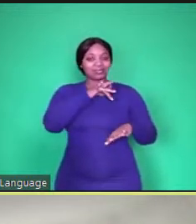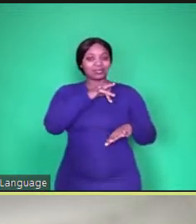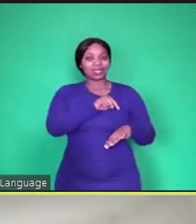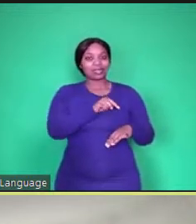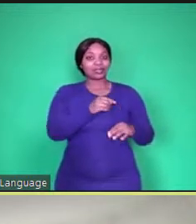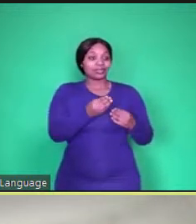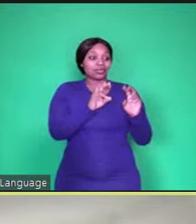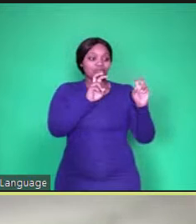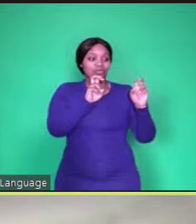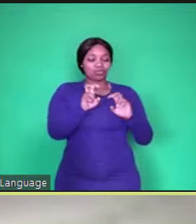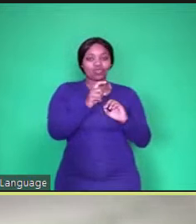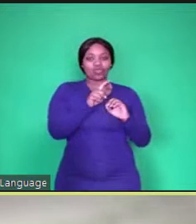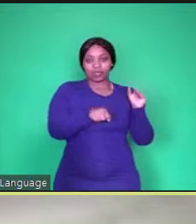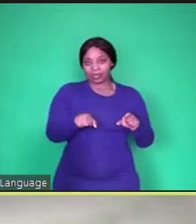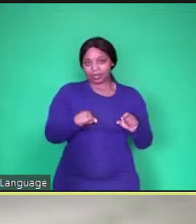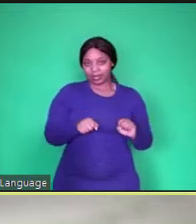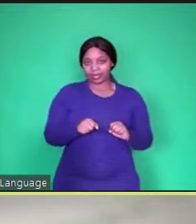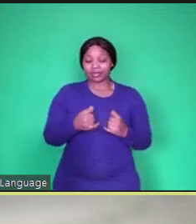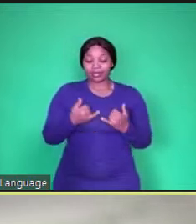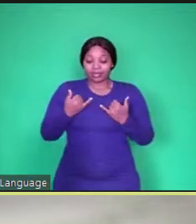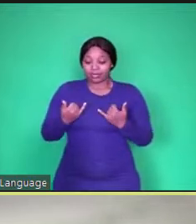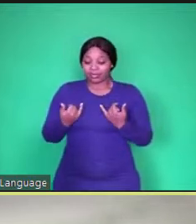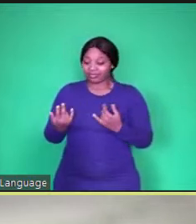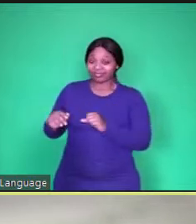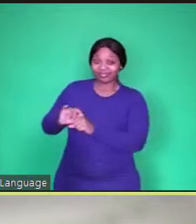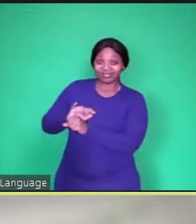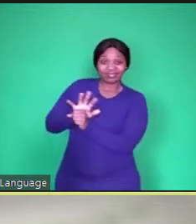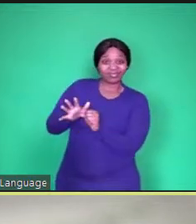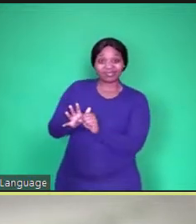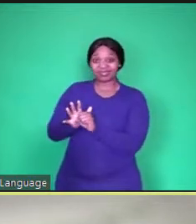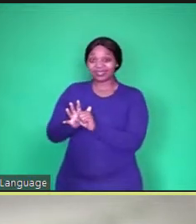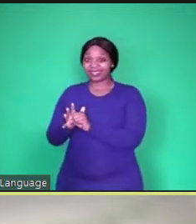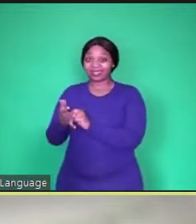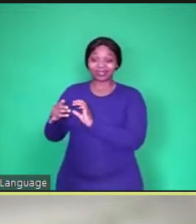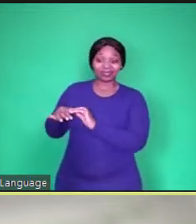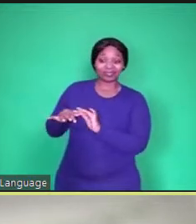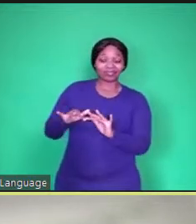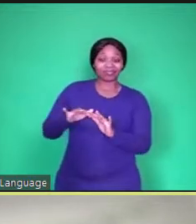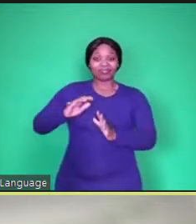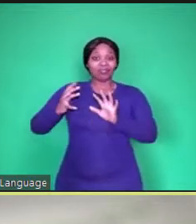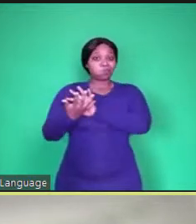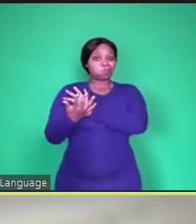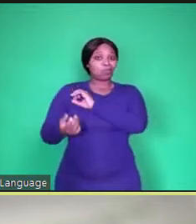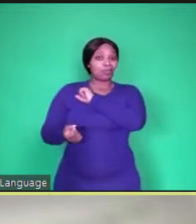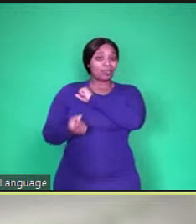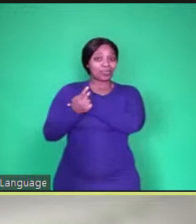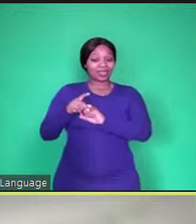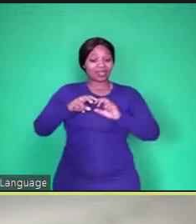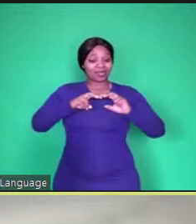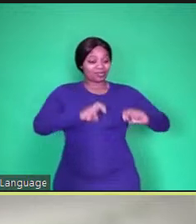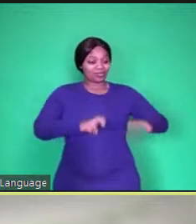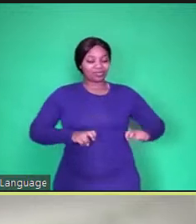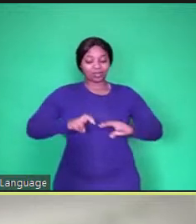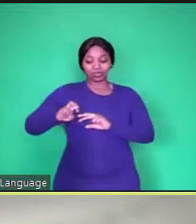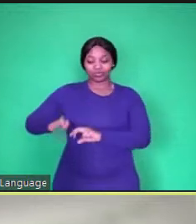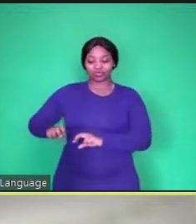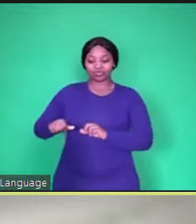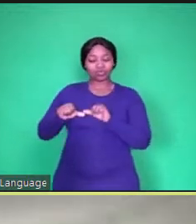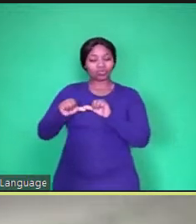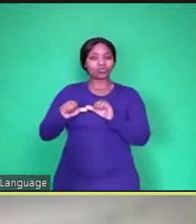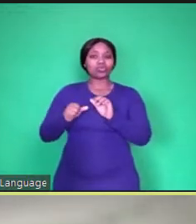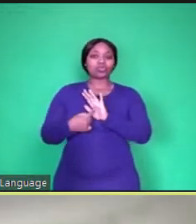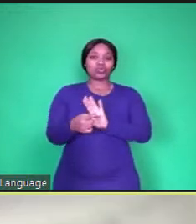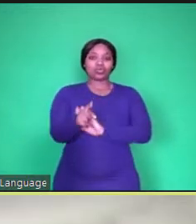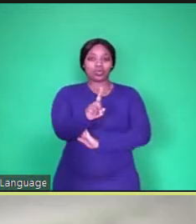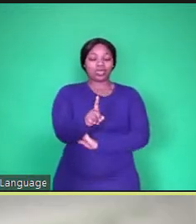well-being. Now that COVID-19 has happened, researchers continues to show that certain places are